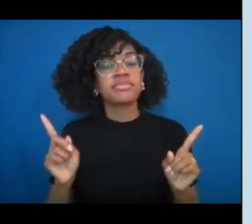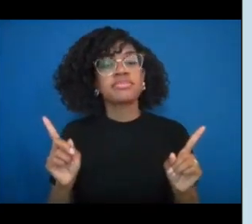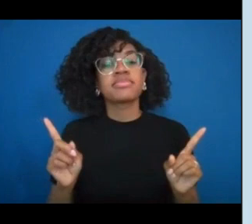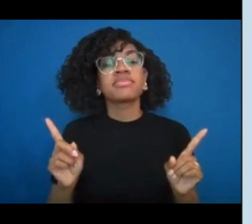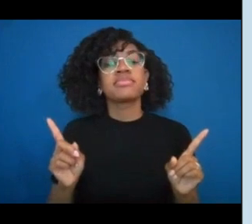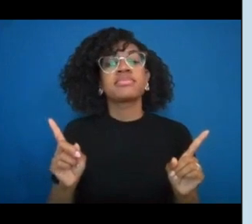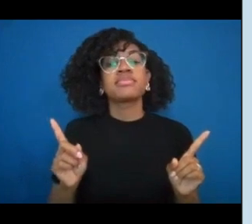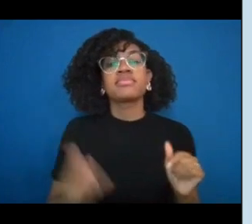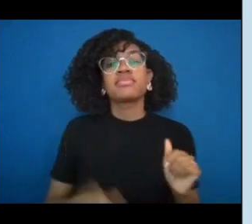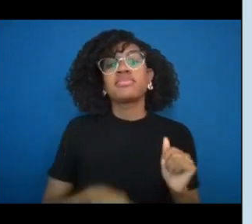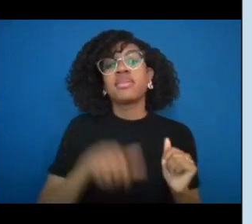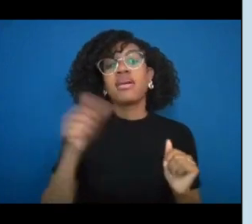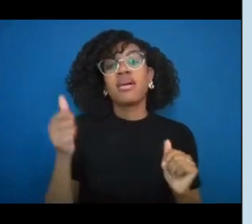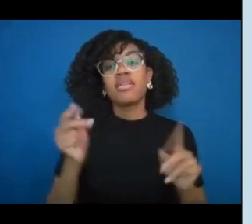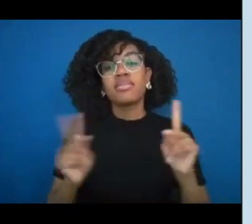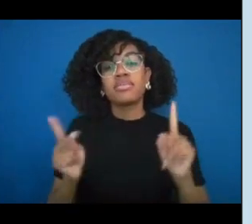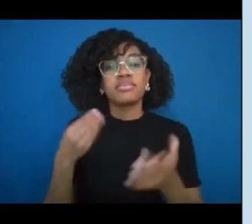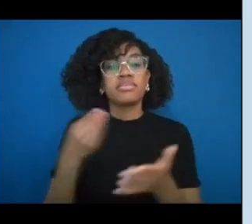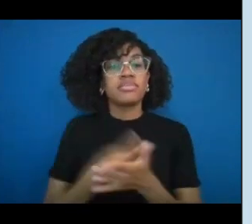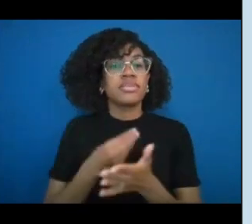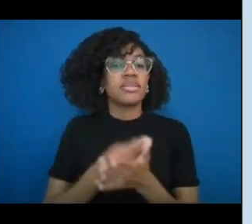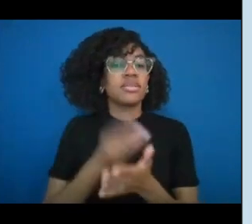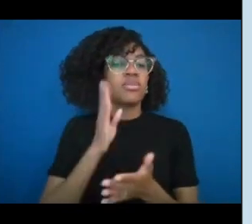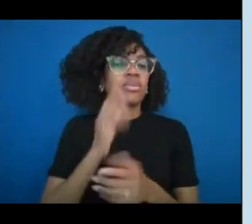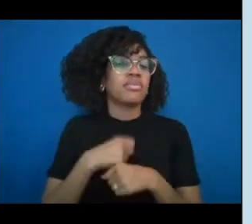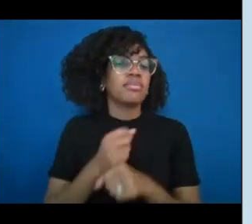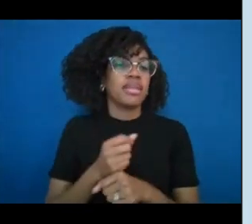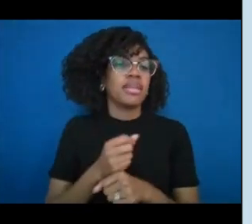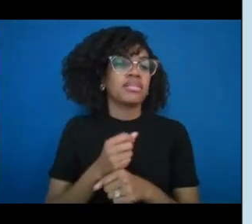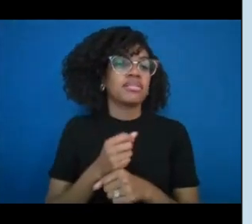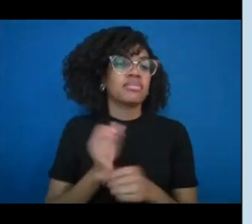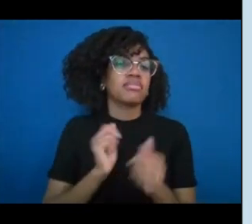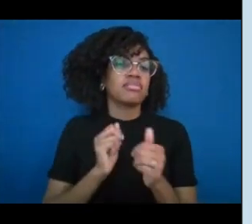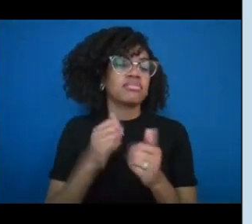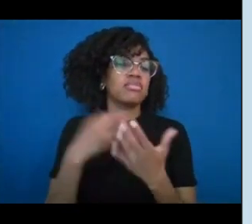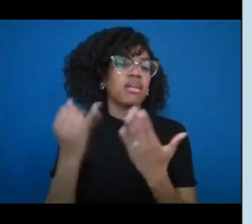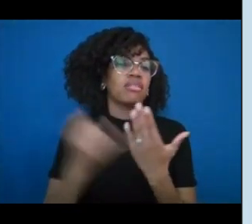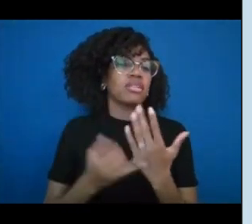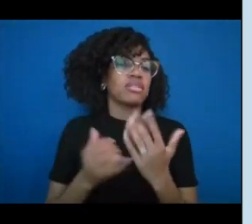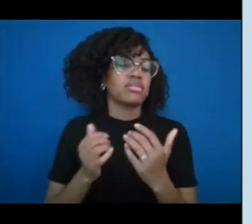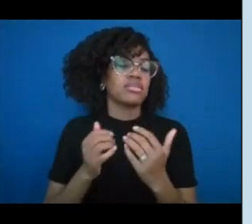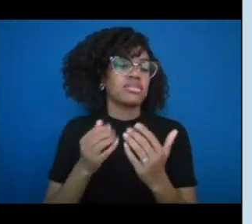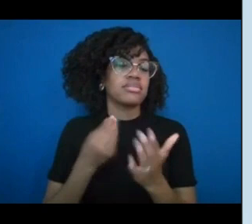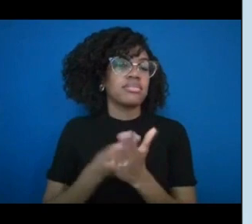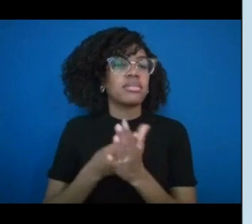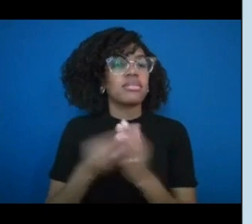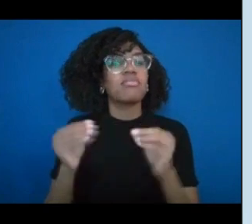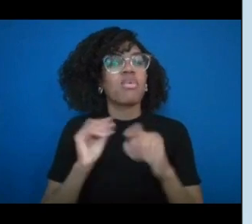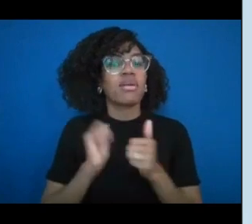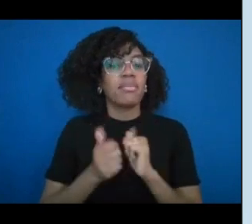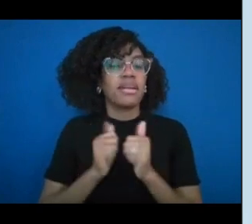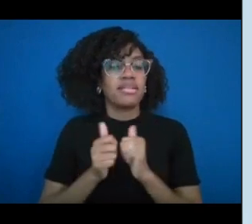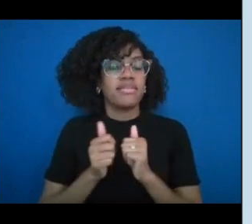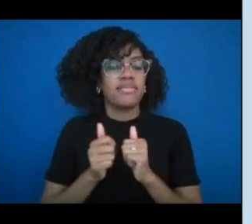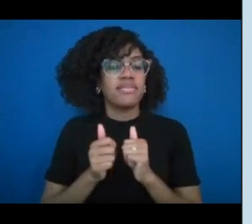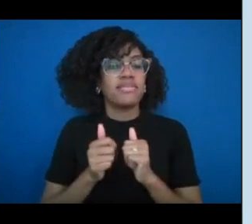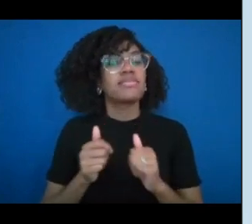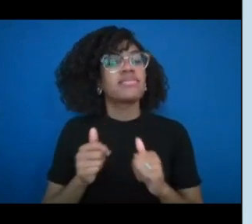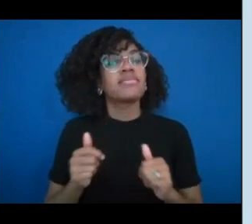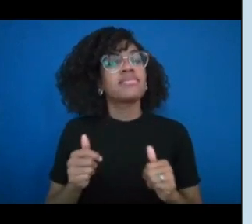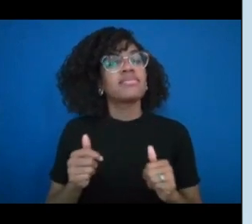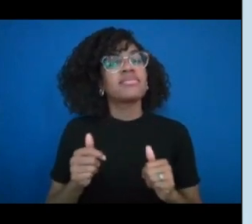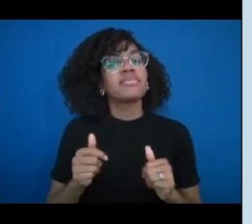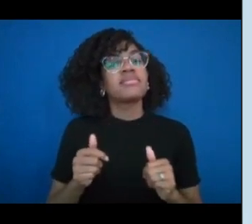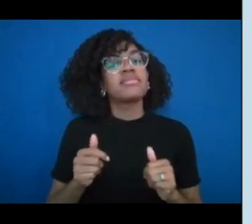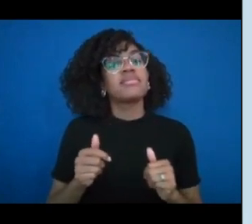other people's money will make projects more competitive. How other people choose to invest and support the